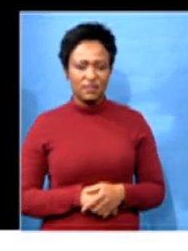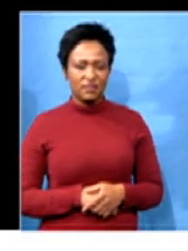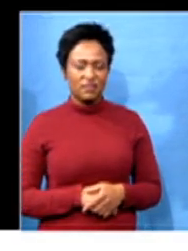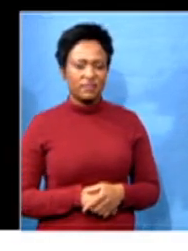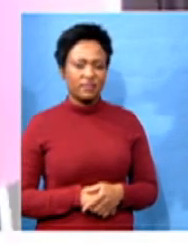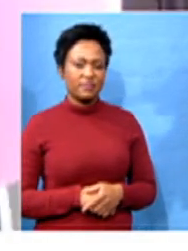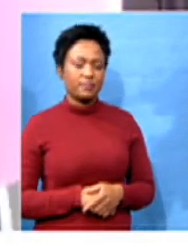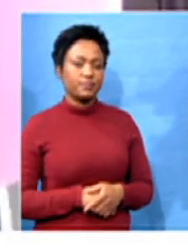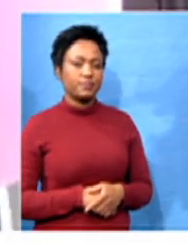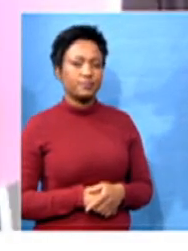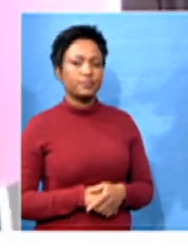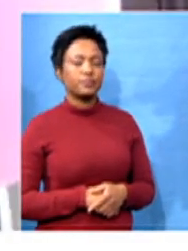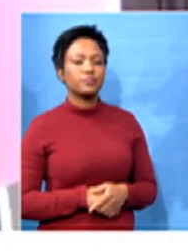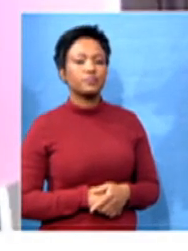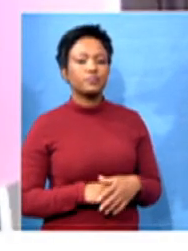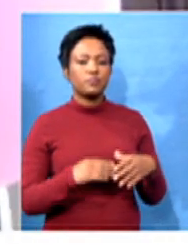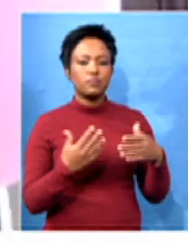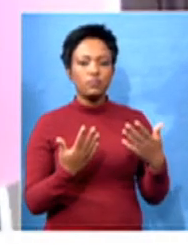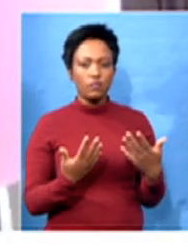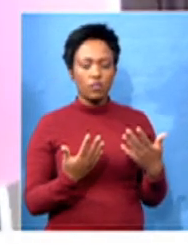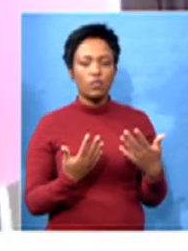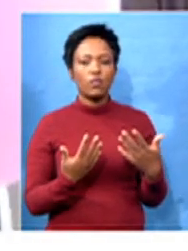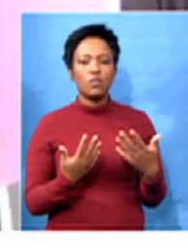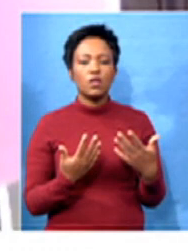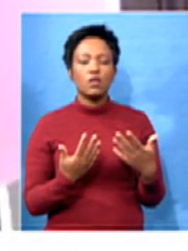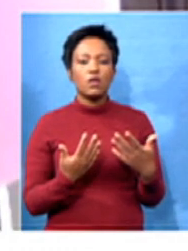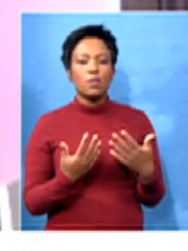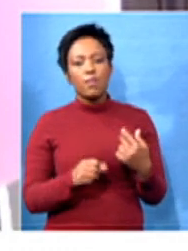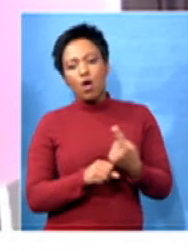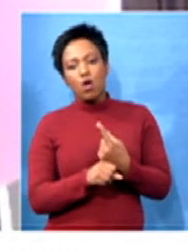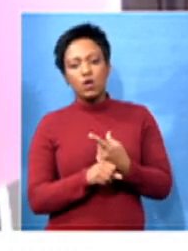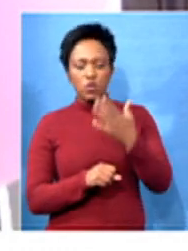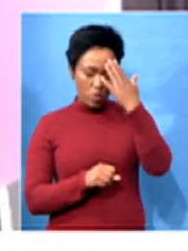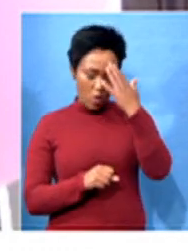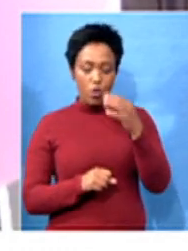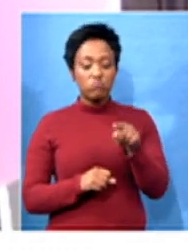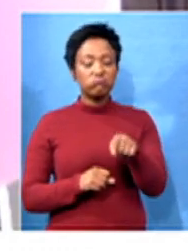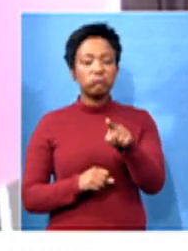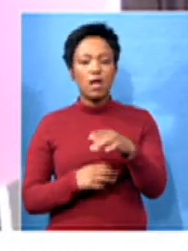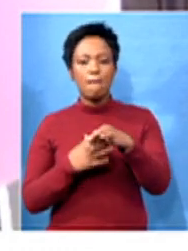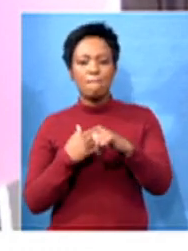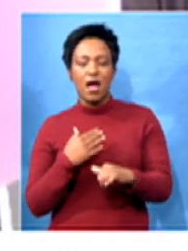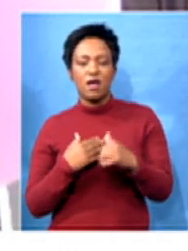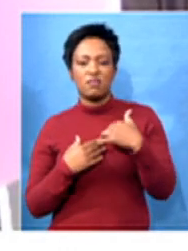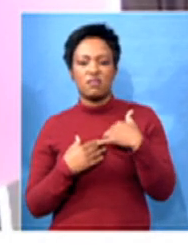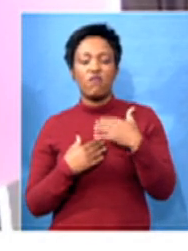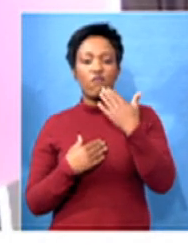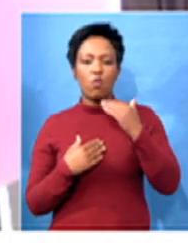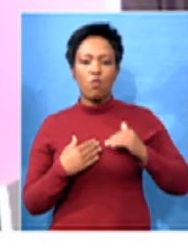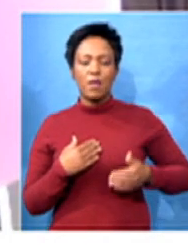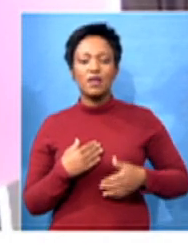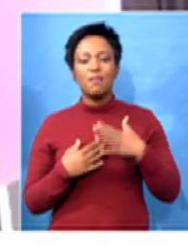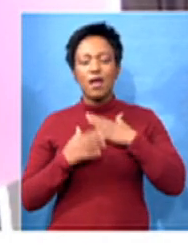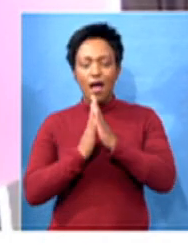Well, going into August, and I think, it, as we all know, it's Women's Month. I love that I get to premiere this on the 1st of